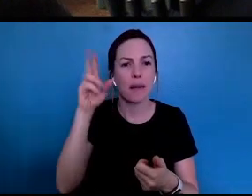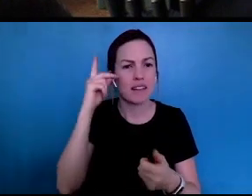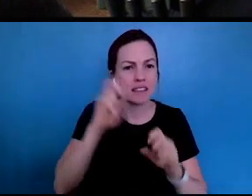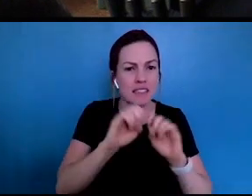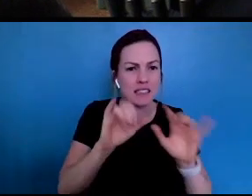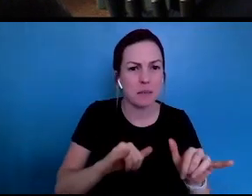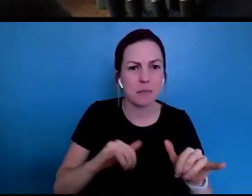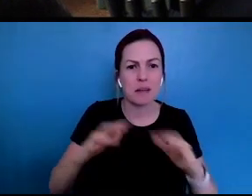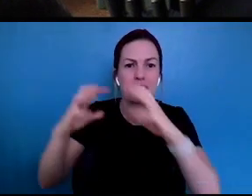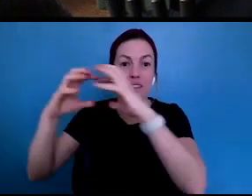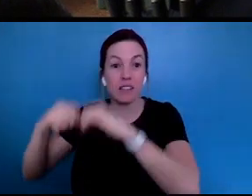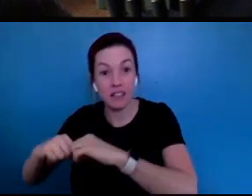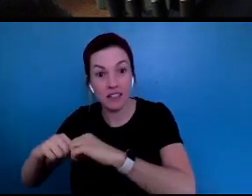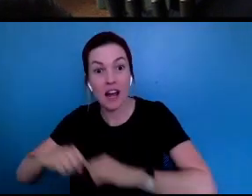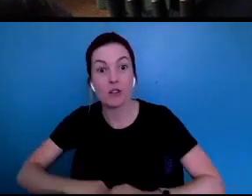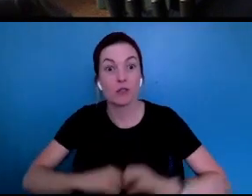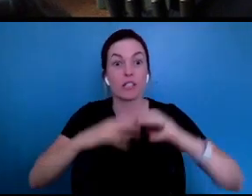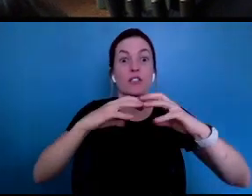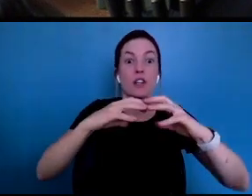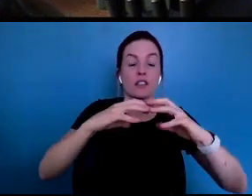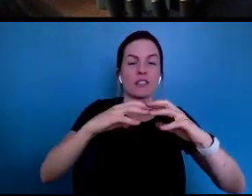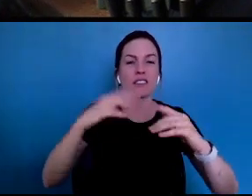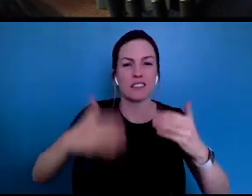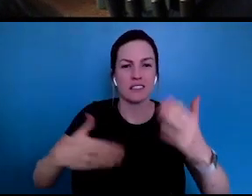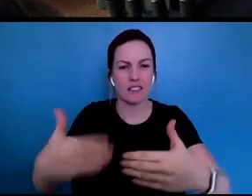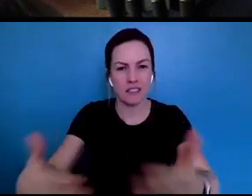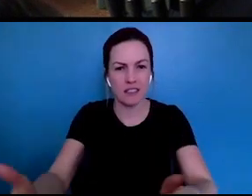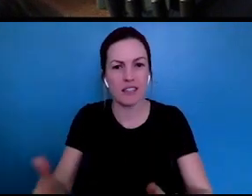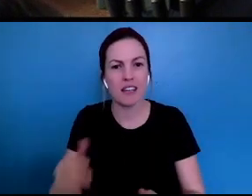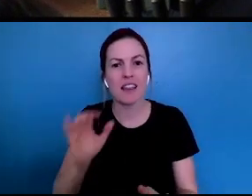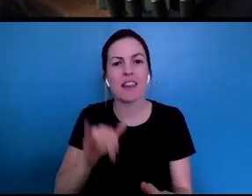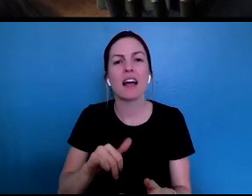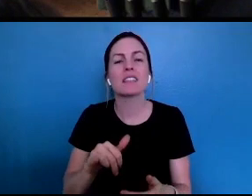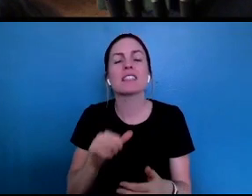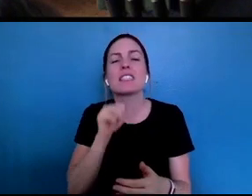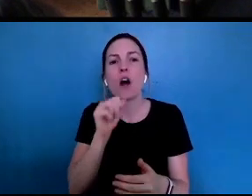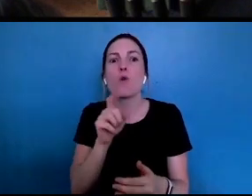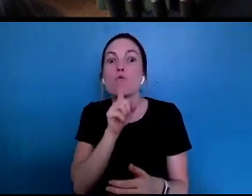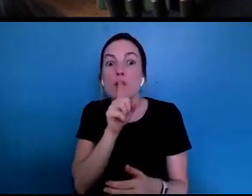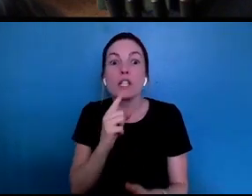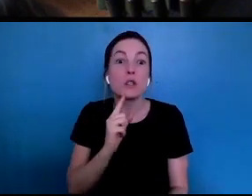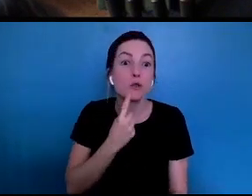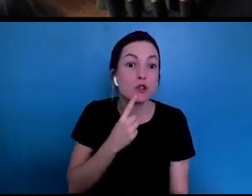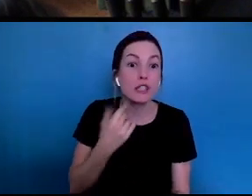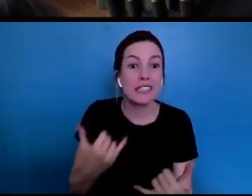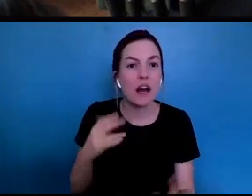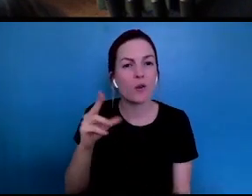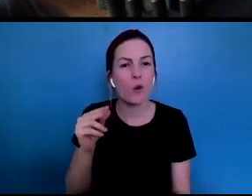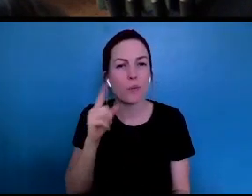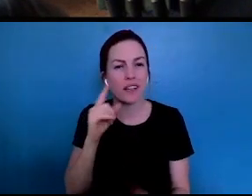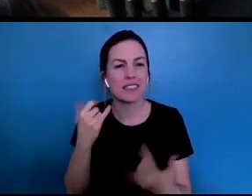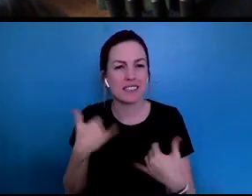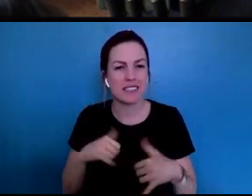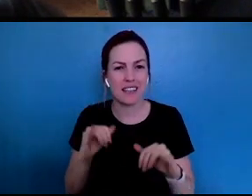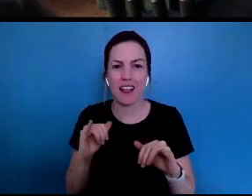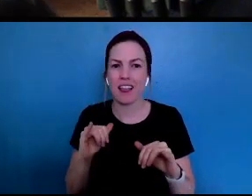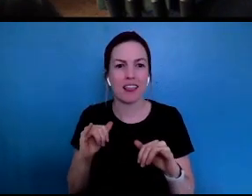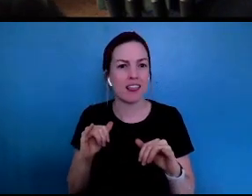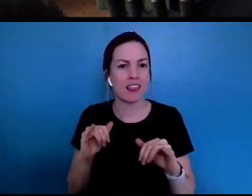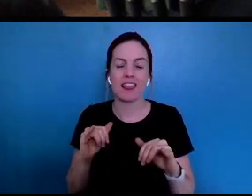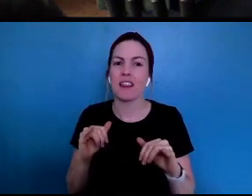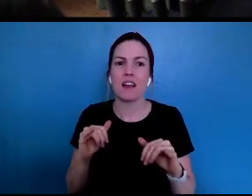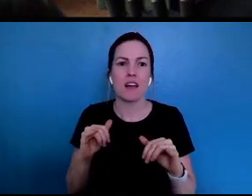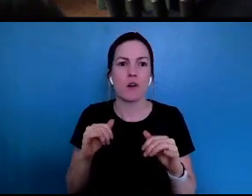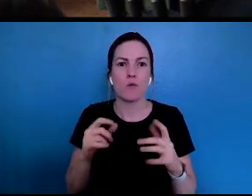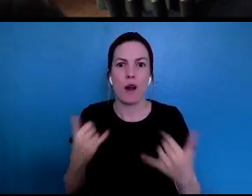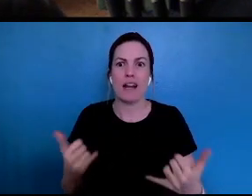and reconstruct and so on. This is less urgent now, mostly because we're still in the exploding polarization phase.